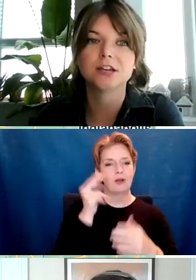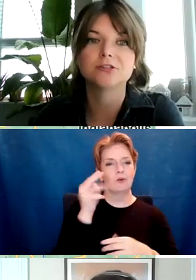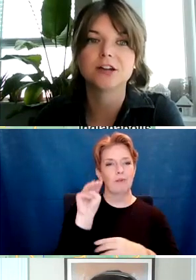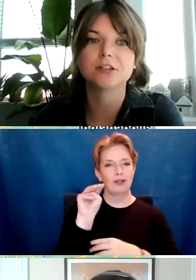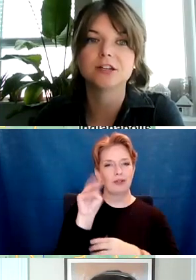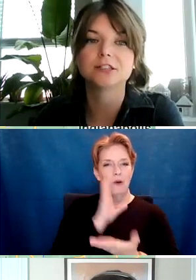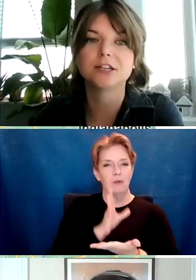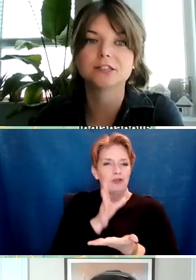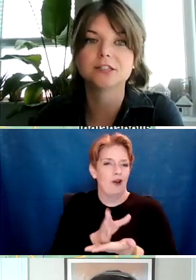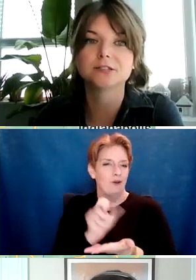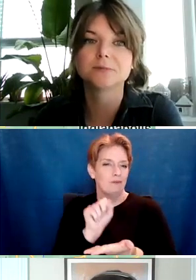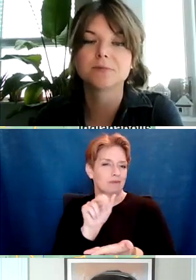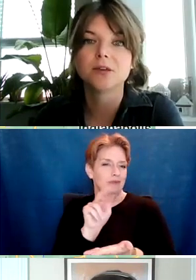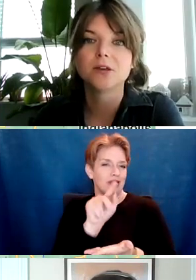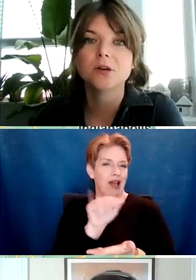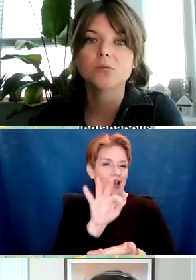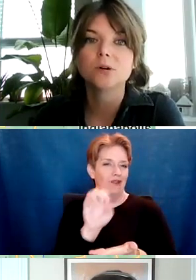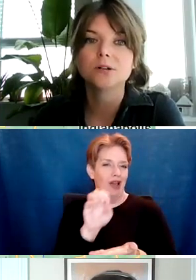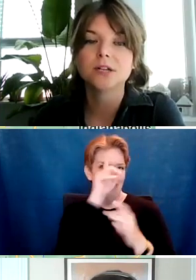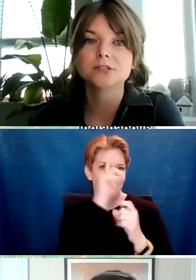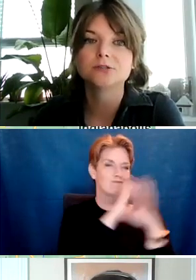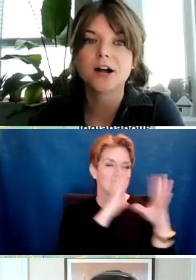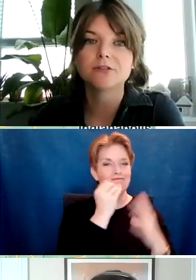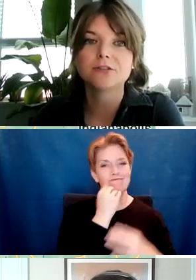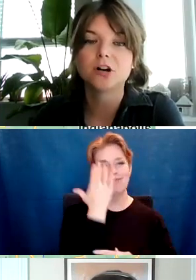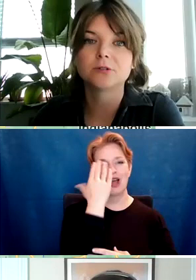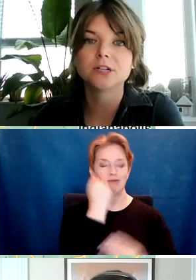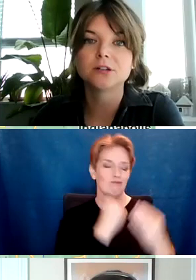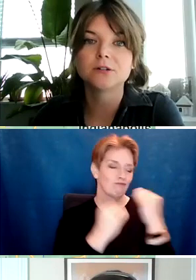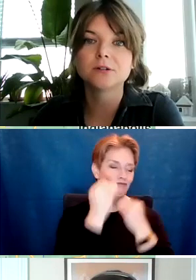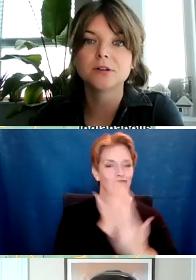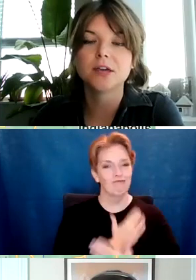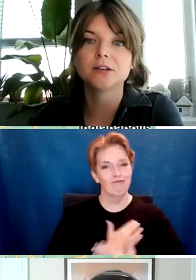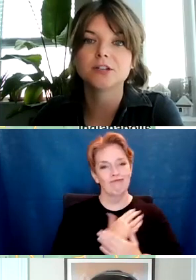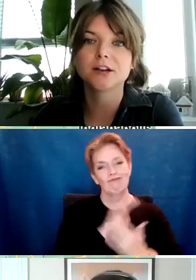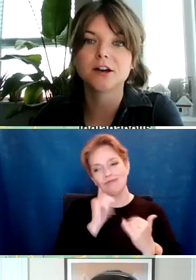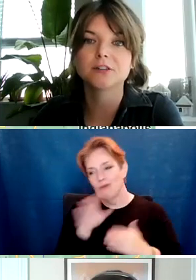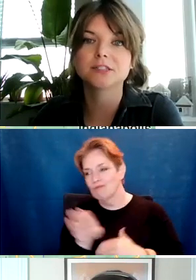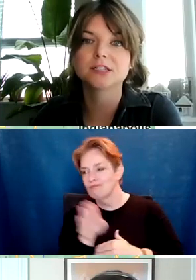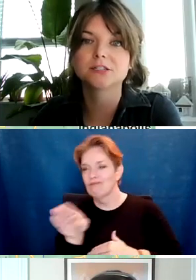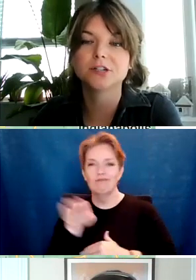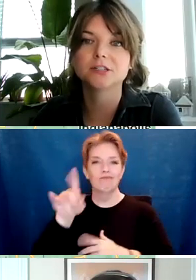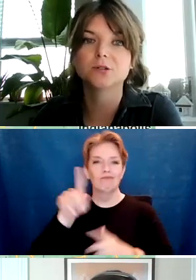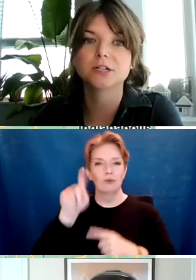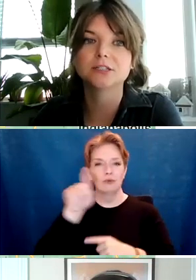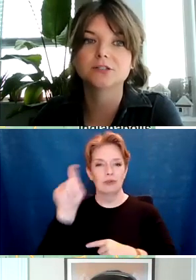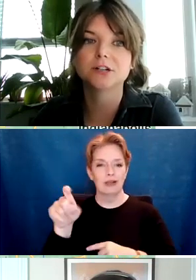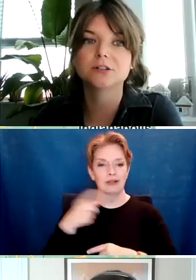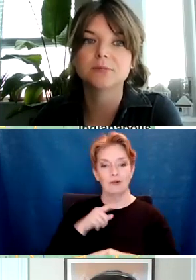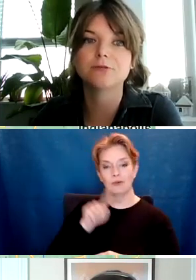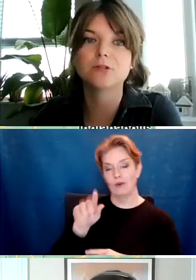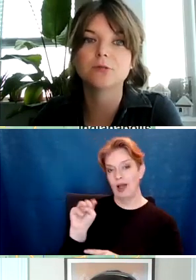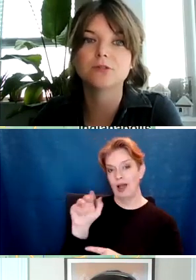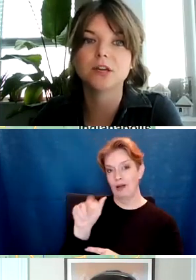lunch and driving into Texas. We'll drive through Amarillo and check out the 6th Street Historic